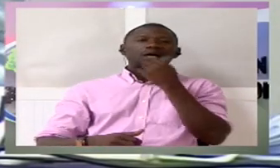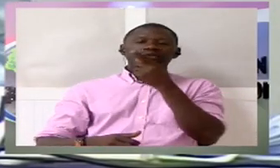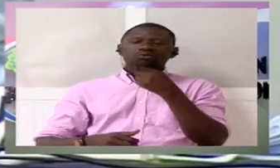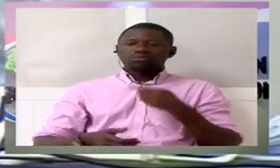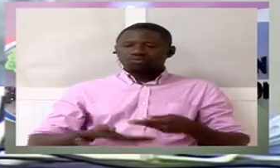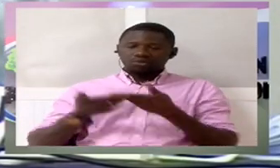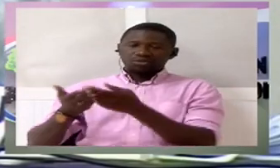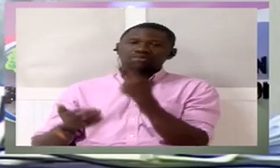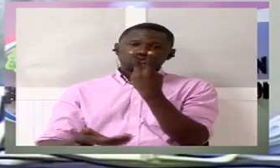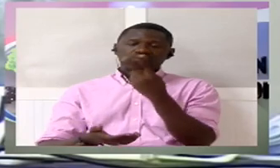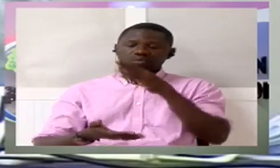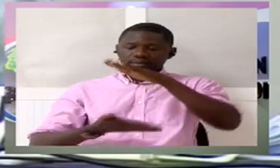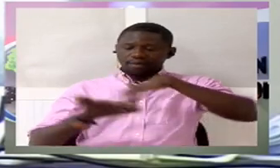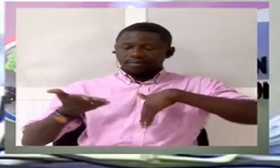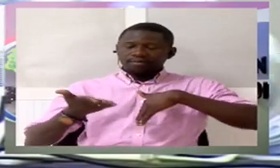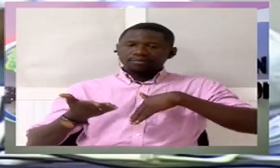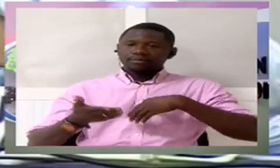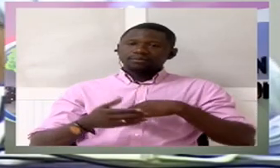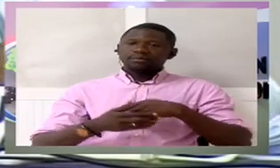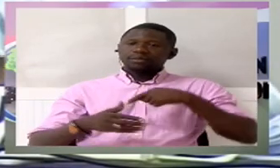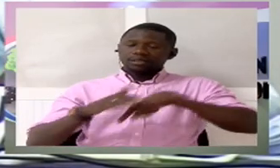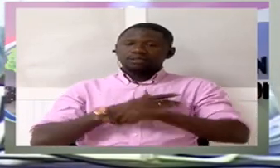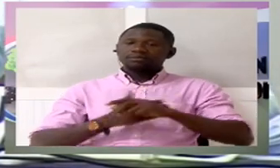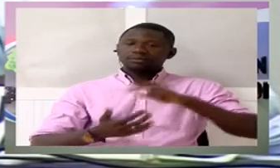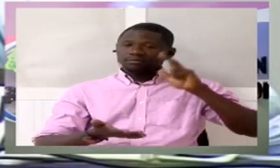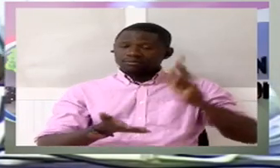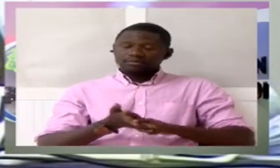two documents in evidence.